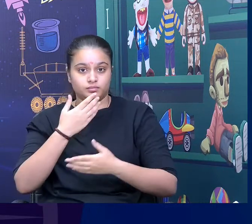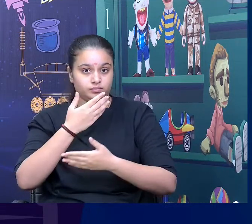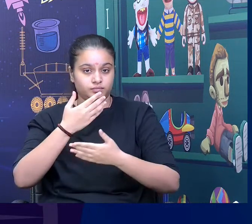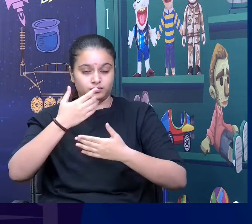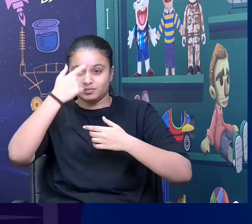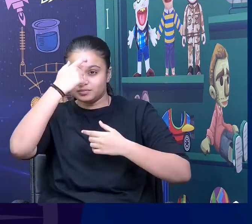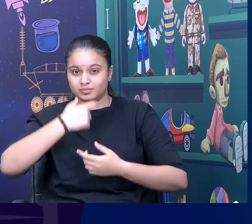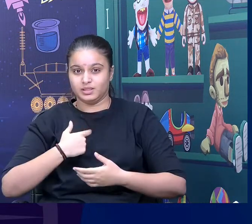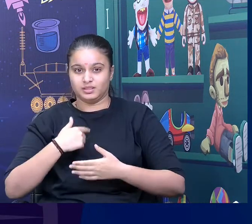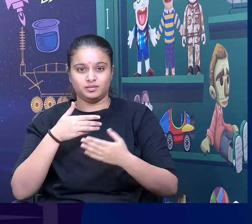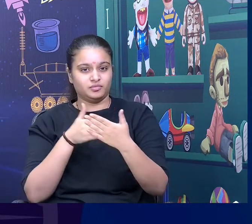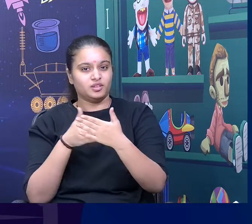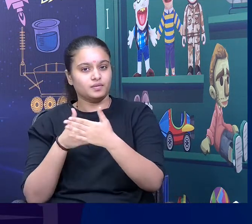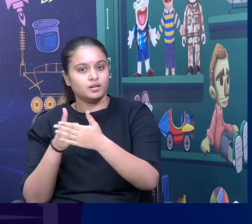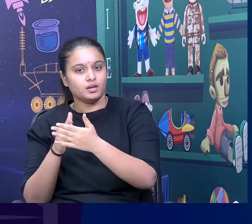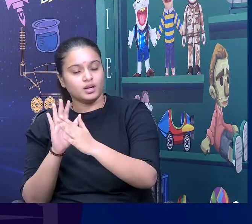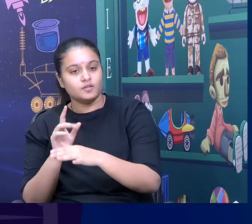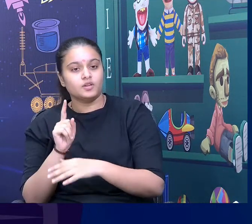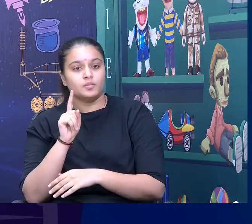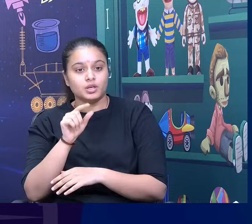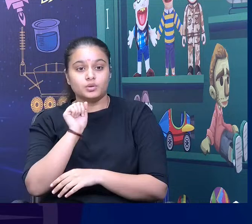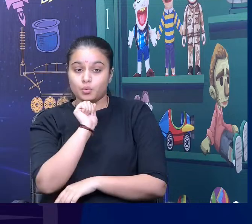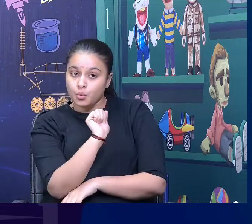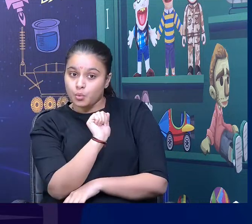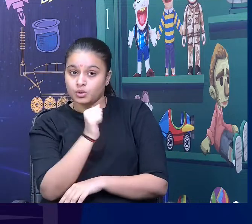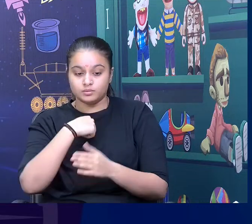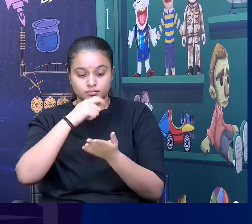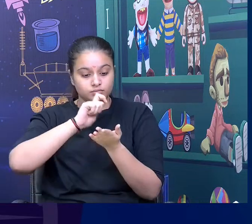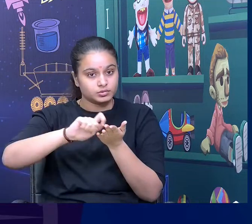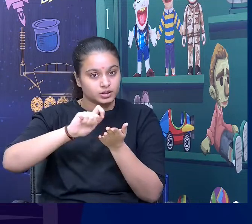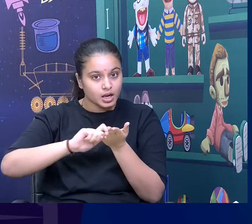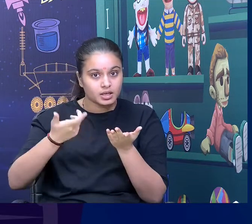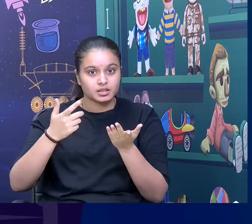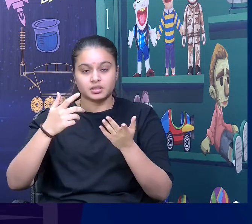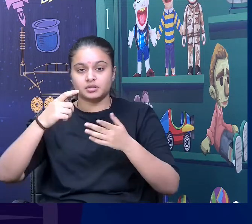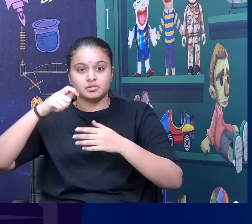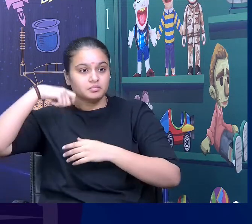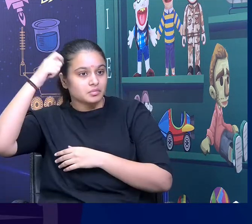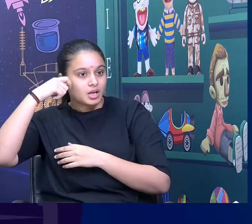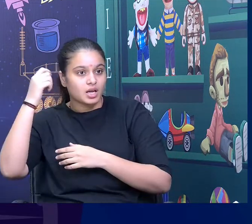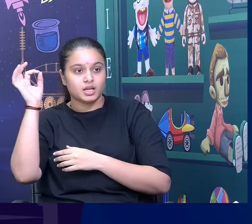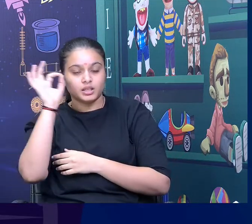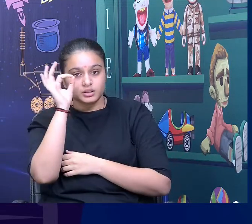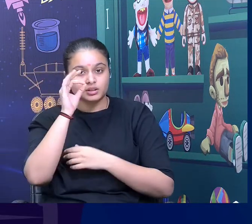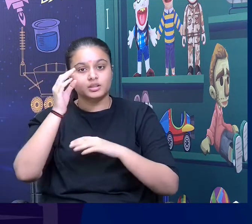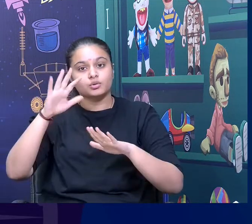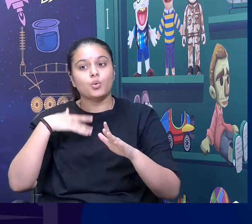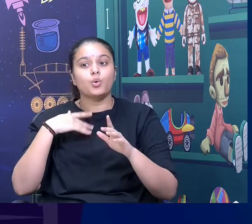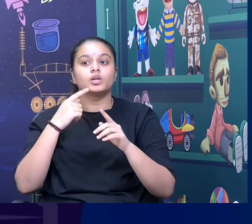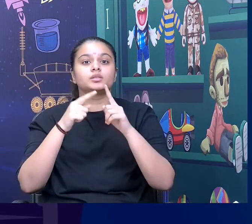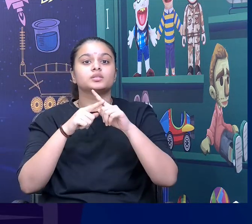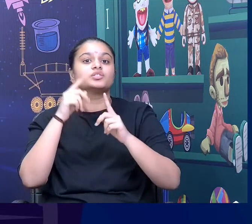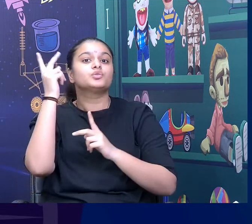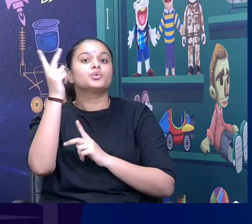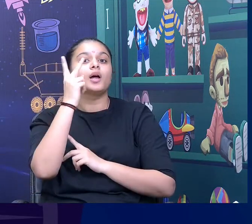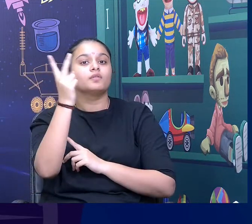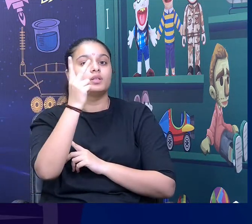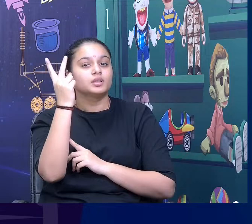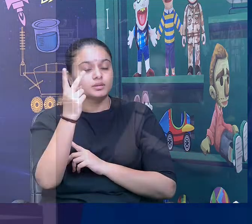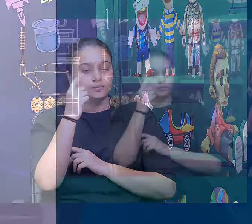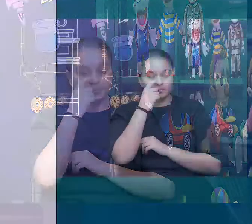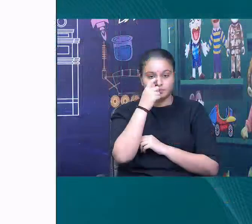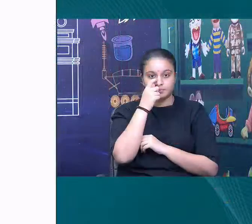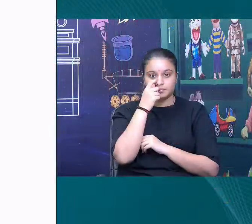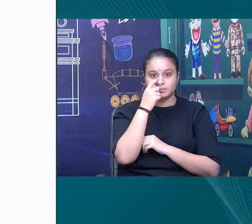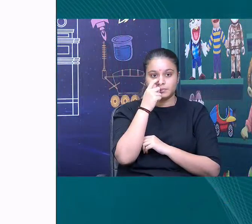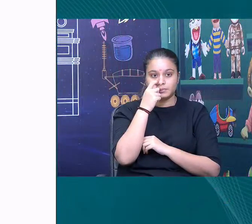of physical challenges, pursued a career in writing, acting, filmmaking and traveling. So, this is Firdaus